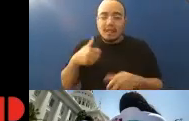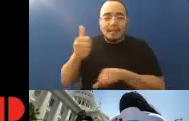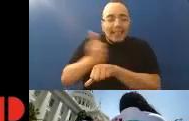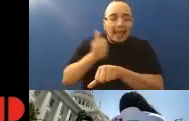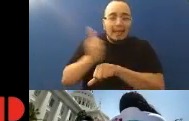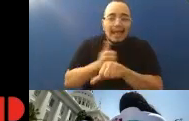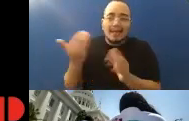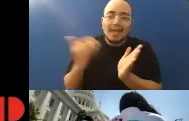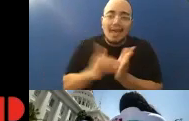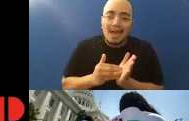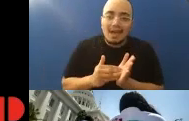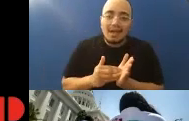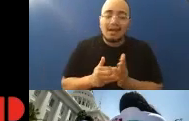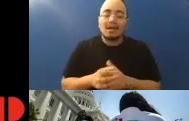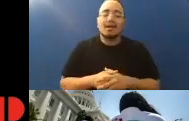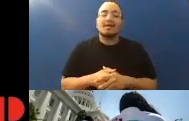the fact that,